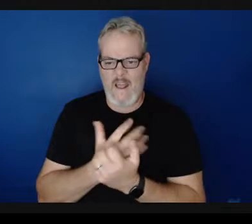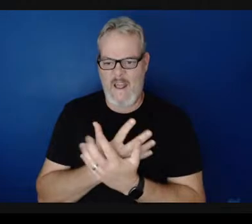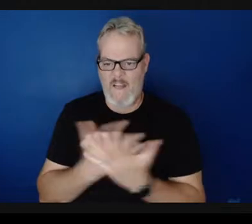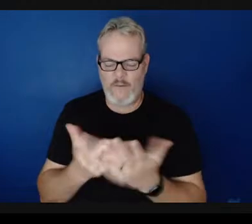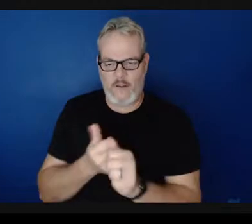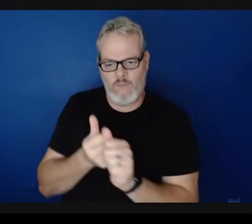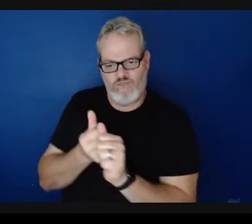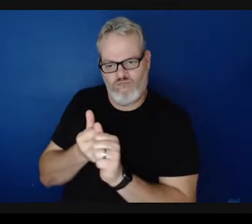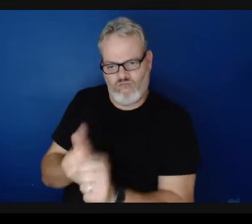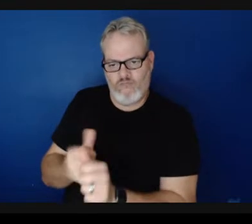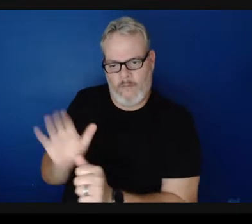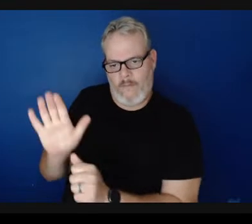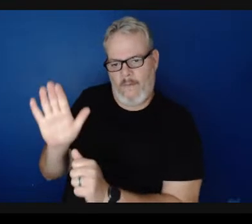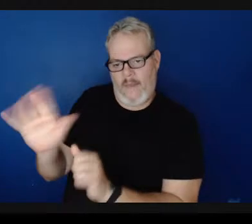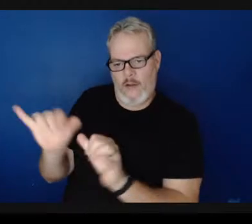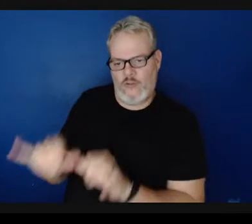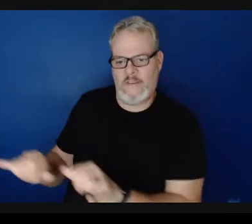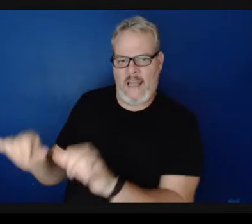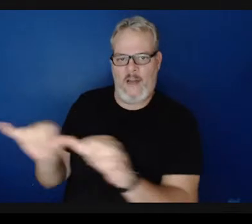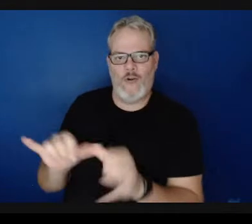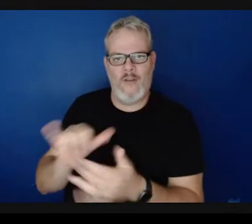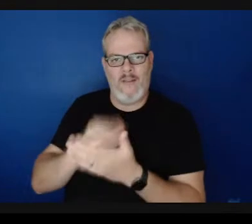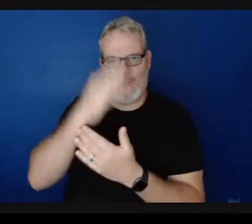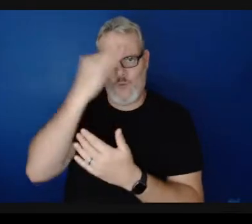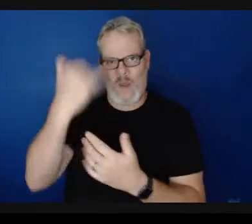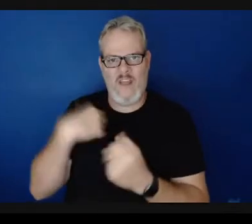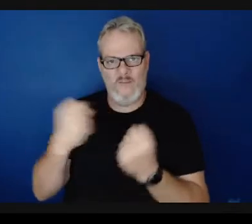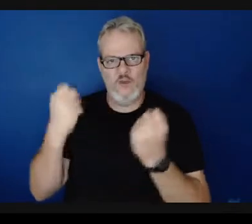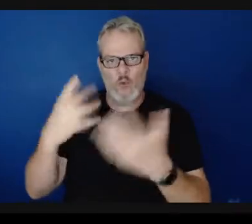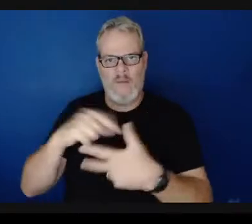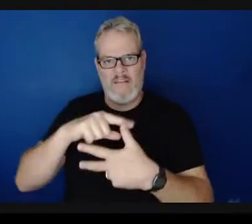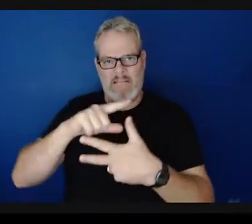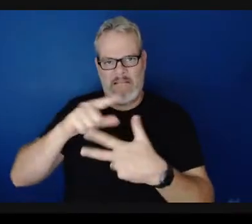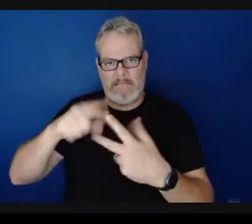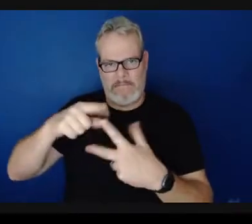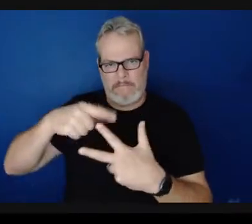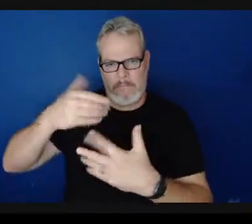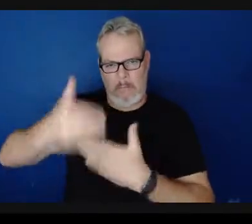USGS standard. And that's why they have so many such a